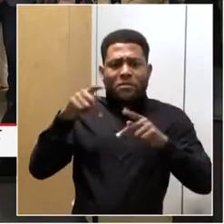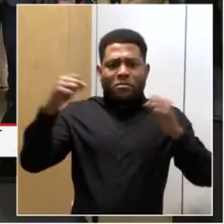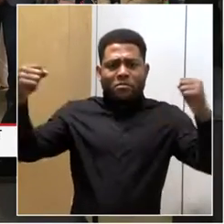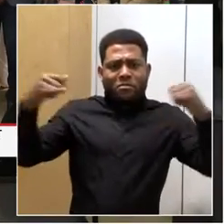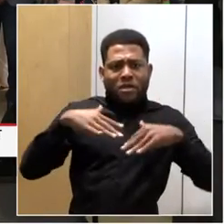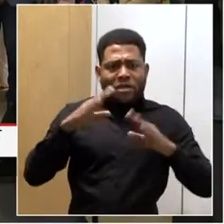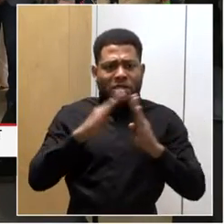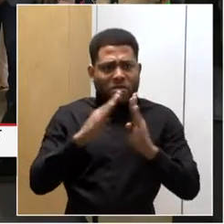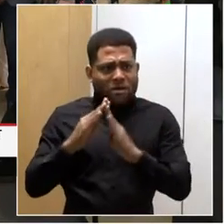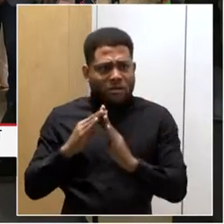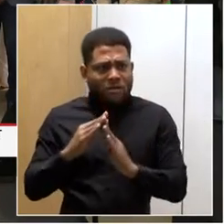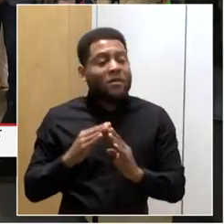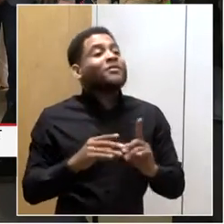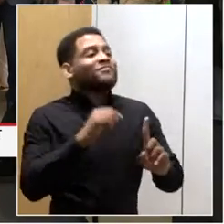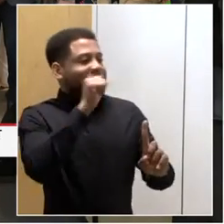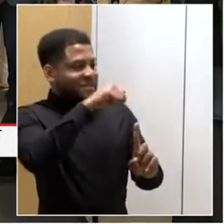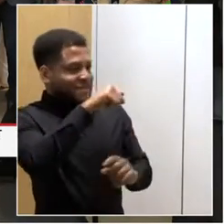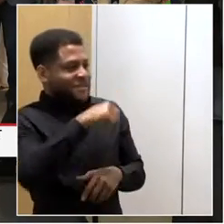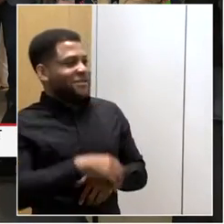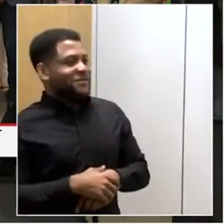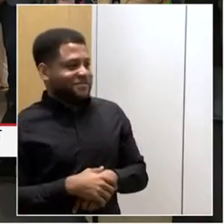Yes.